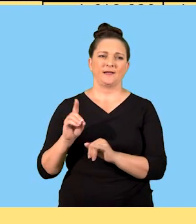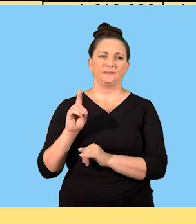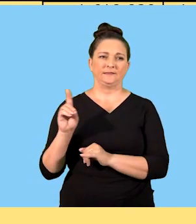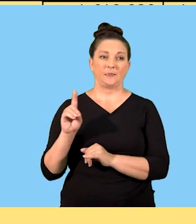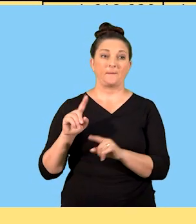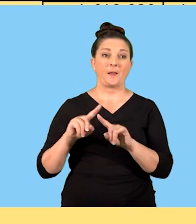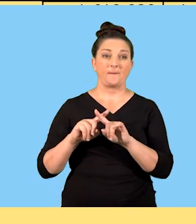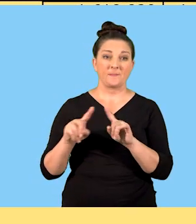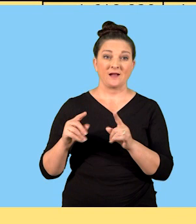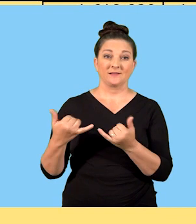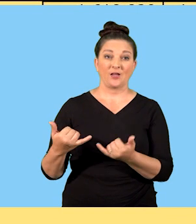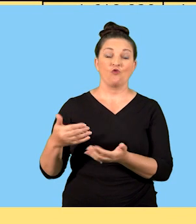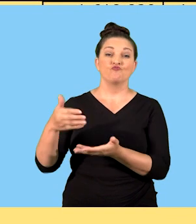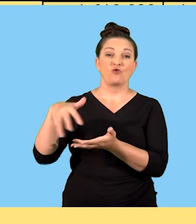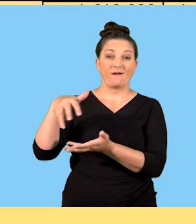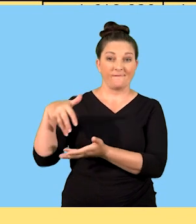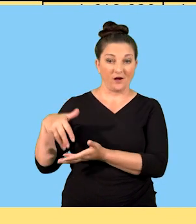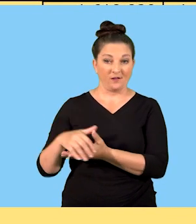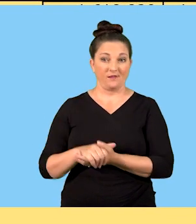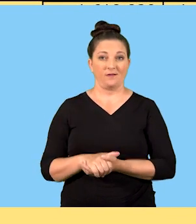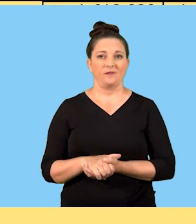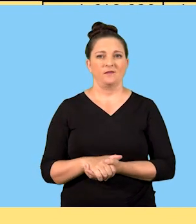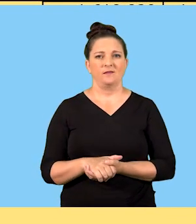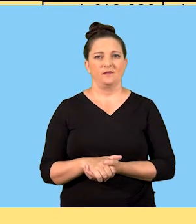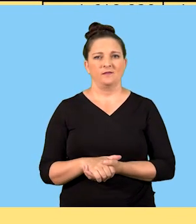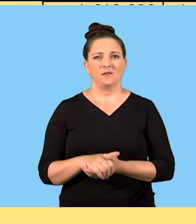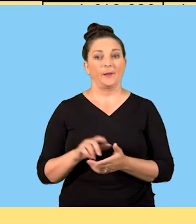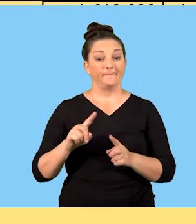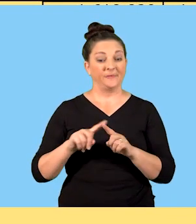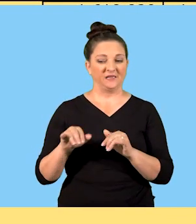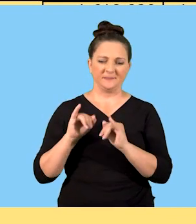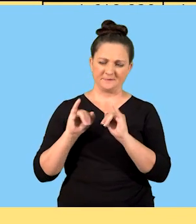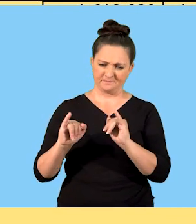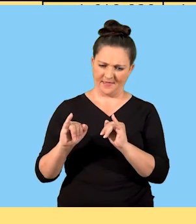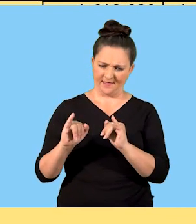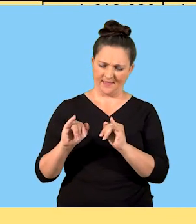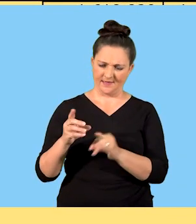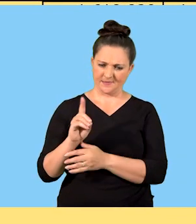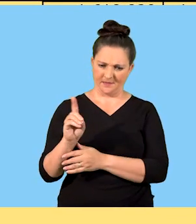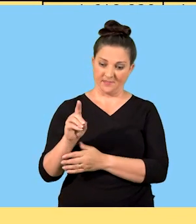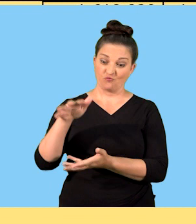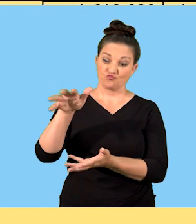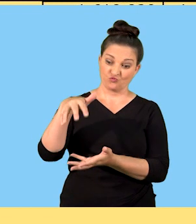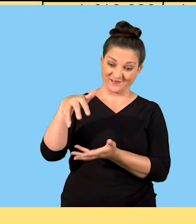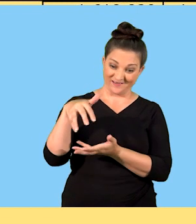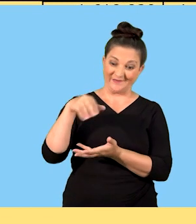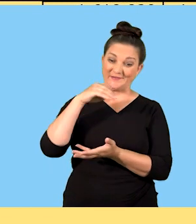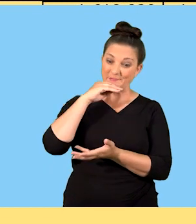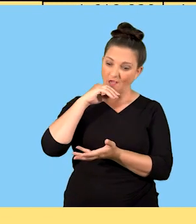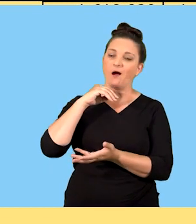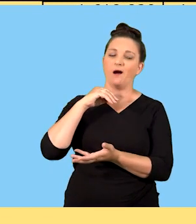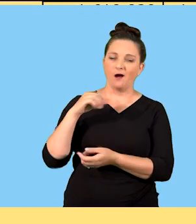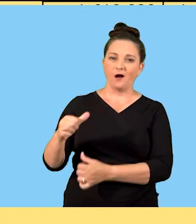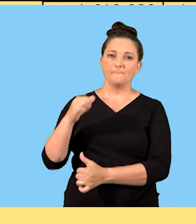bad debts recovered. You remember bad debts recovered? All right. So bad debts recovered is